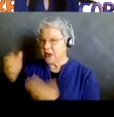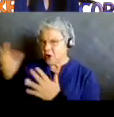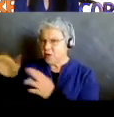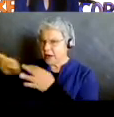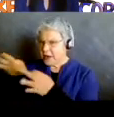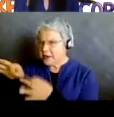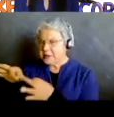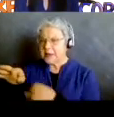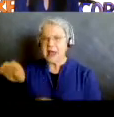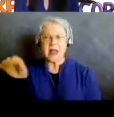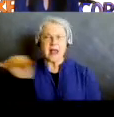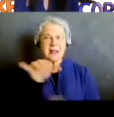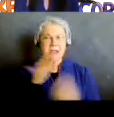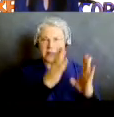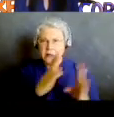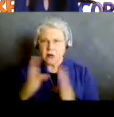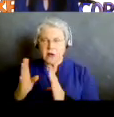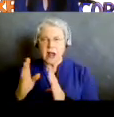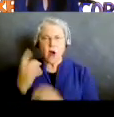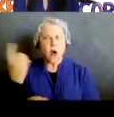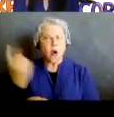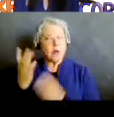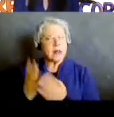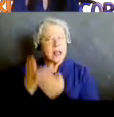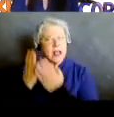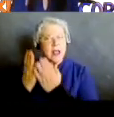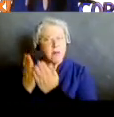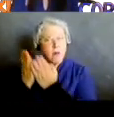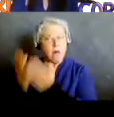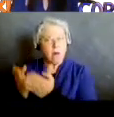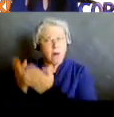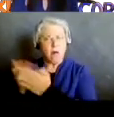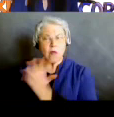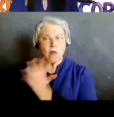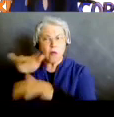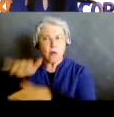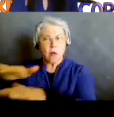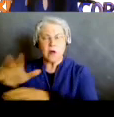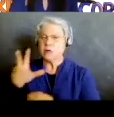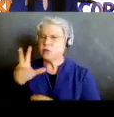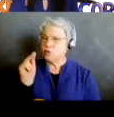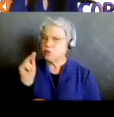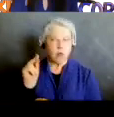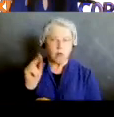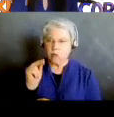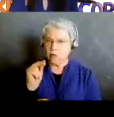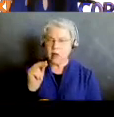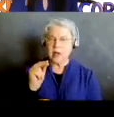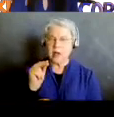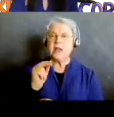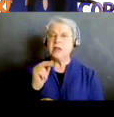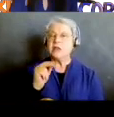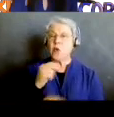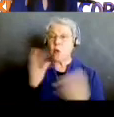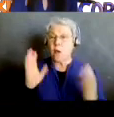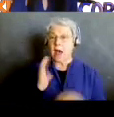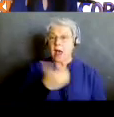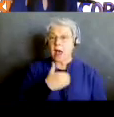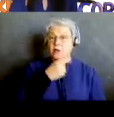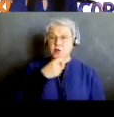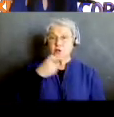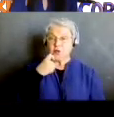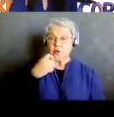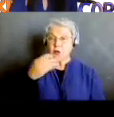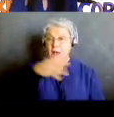just isolated to watery spaces. And just as the United States has weaponized the Sonoran Desert as part of its